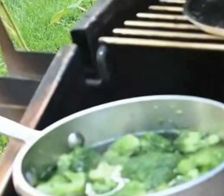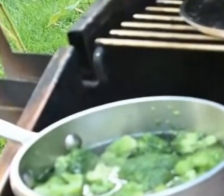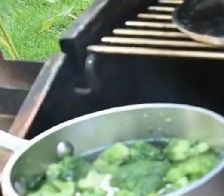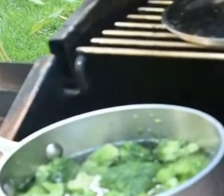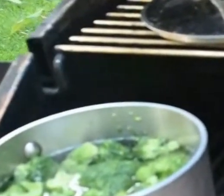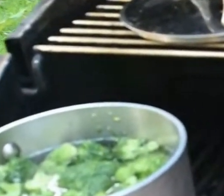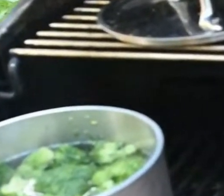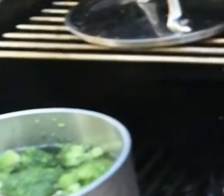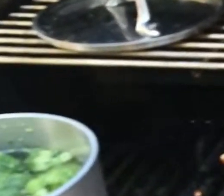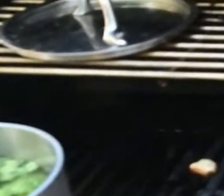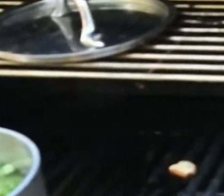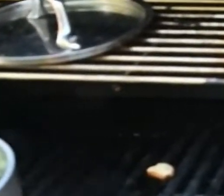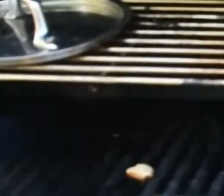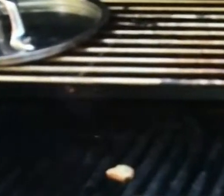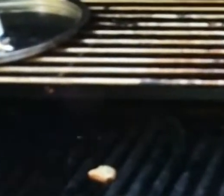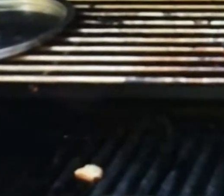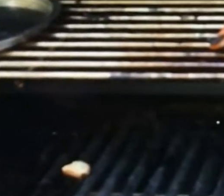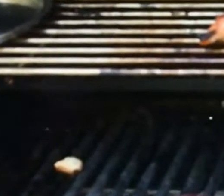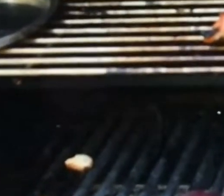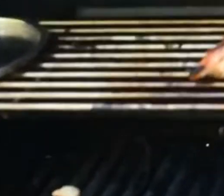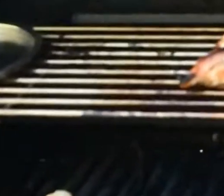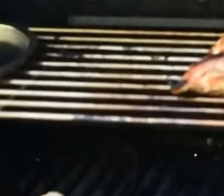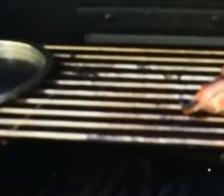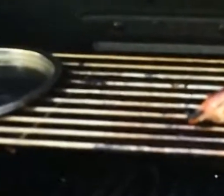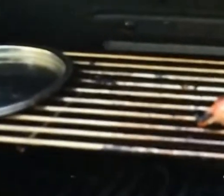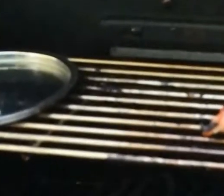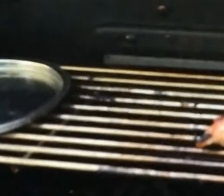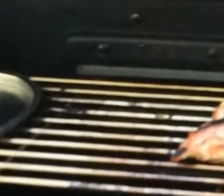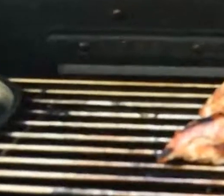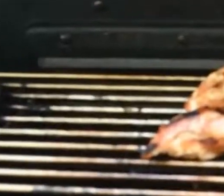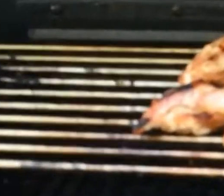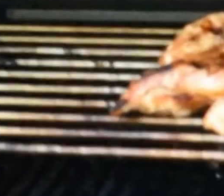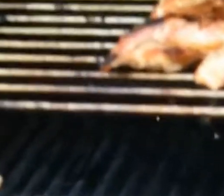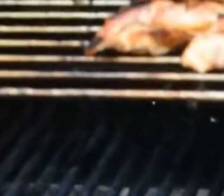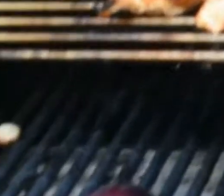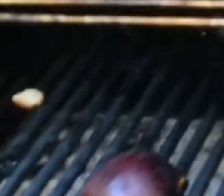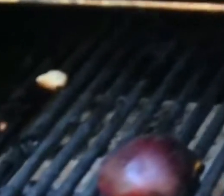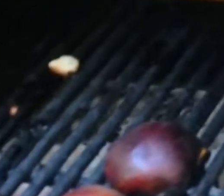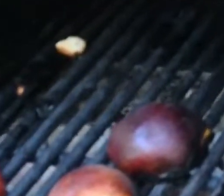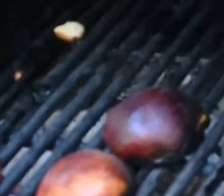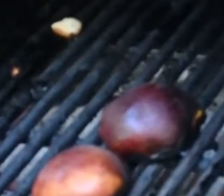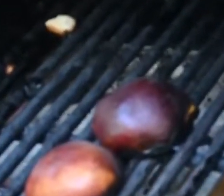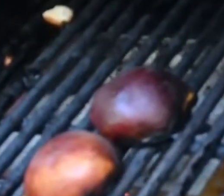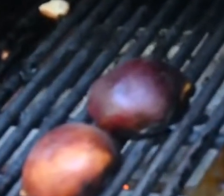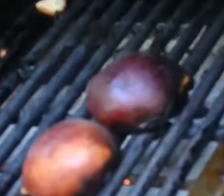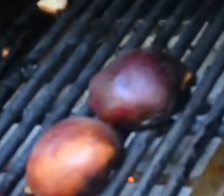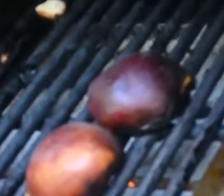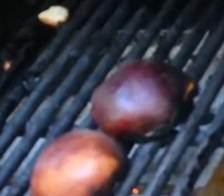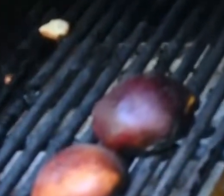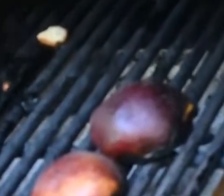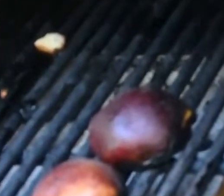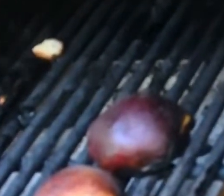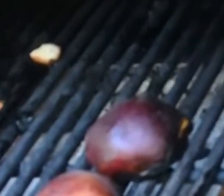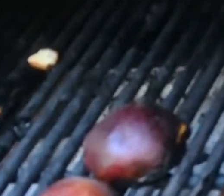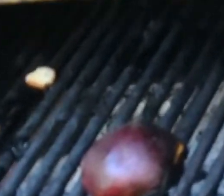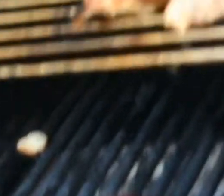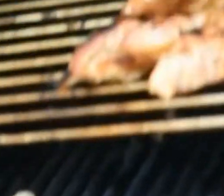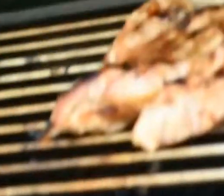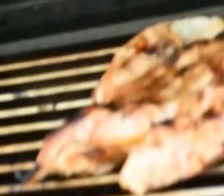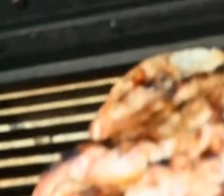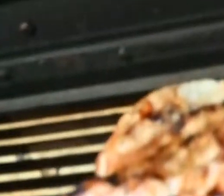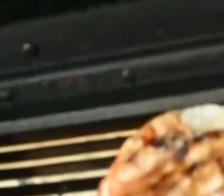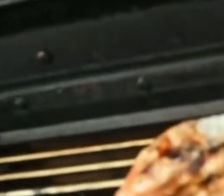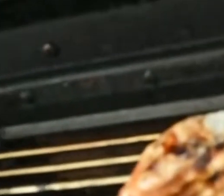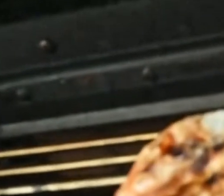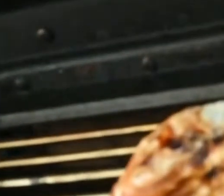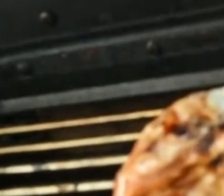salt and pepper on it. It'll be a nice side dish. We flipped the chicken. As you can see, got a golden brown on that